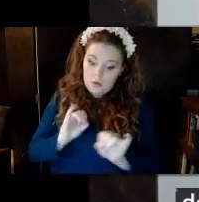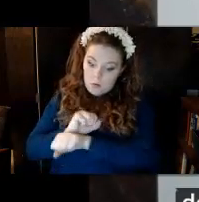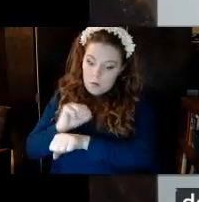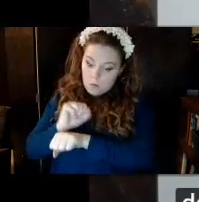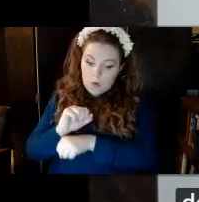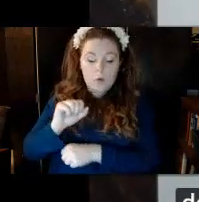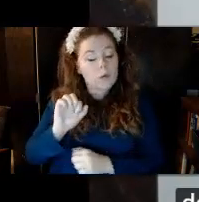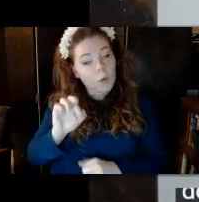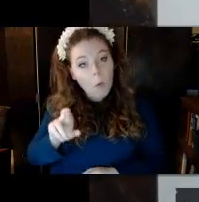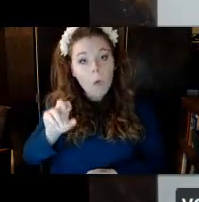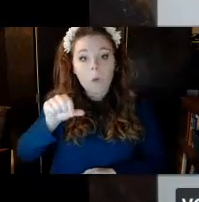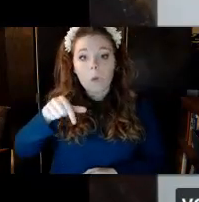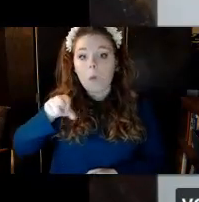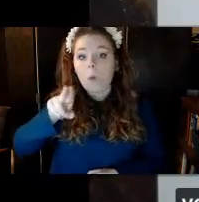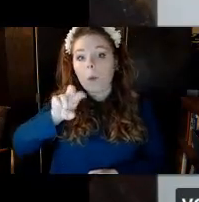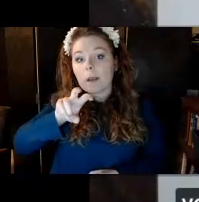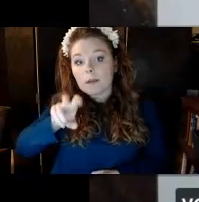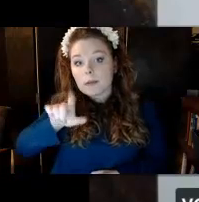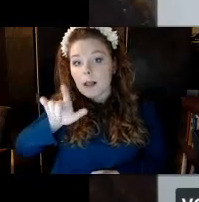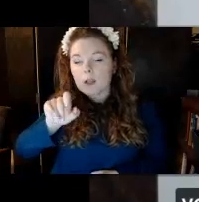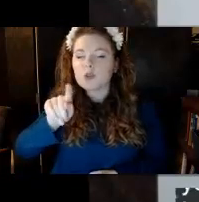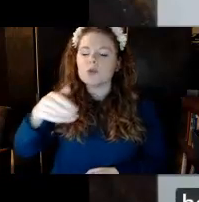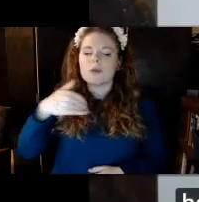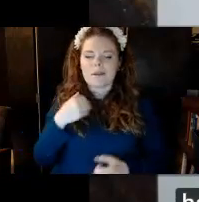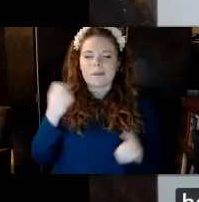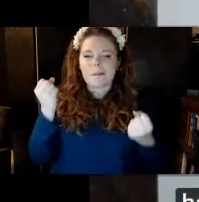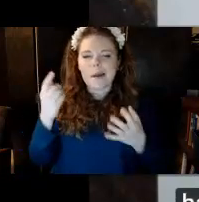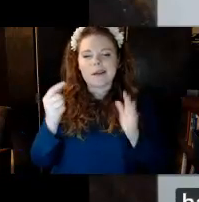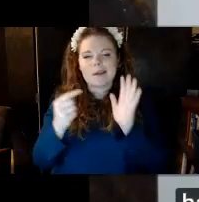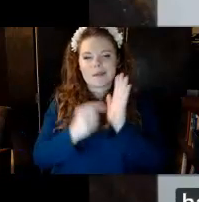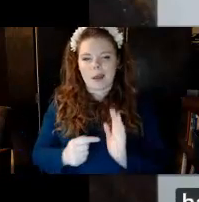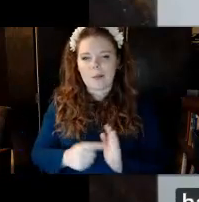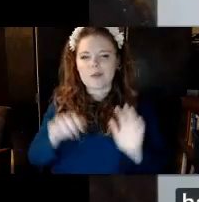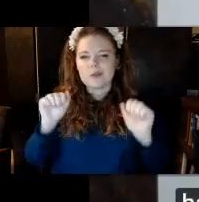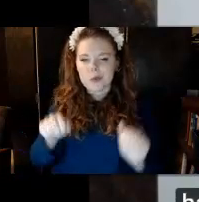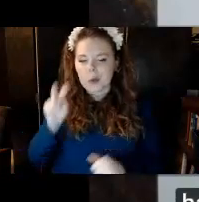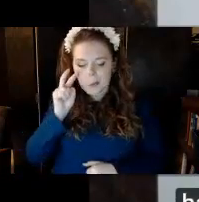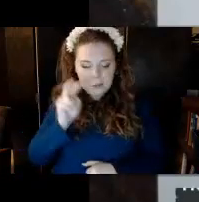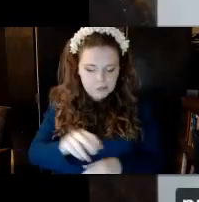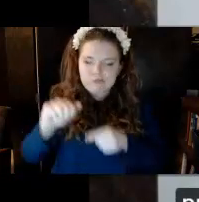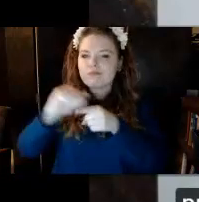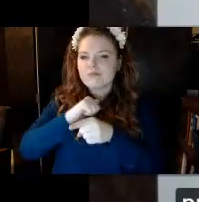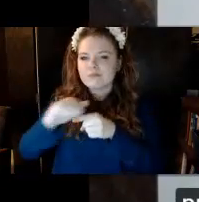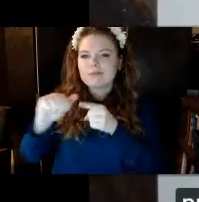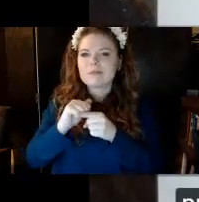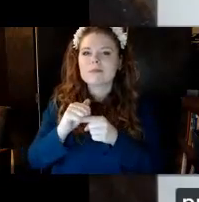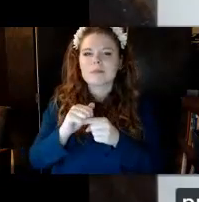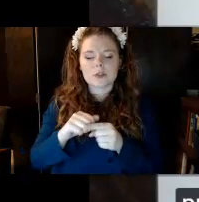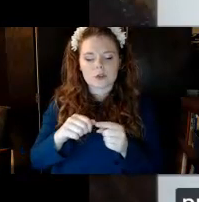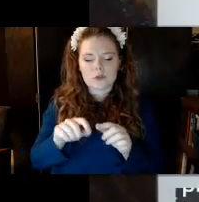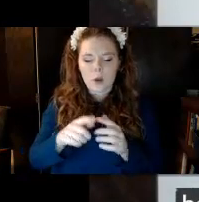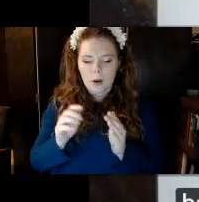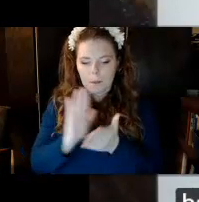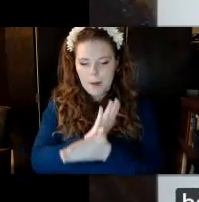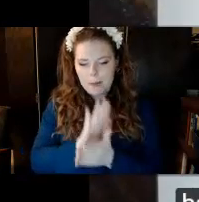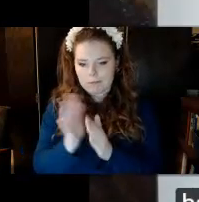on during the week, you have those examples to reference and practice. So we're going to start on the back, flip to the back, and look at